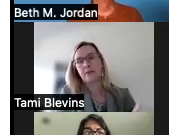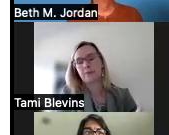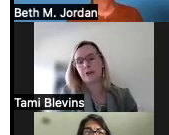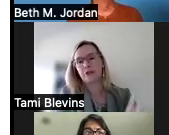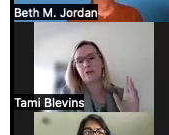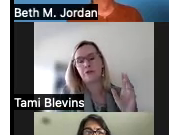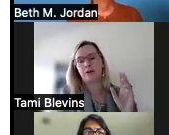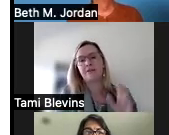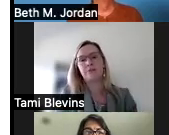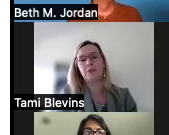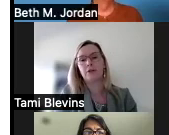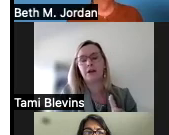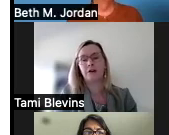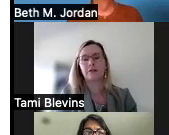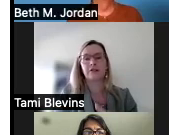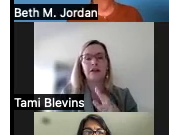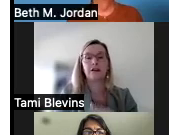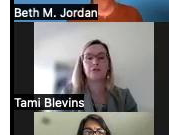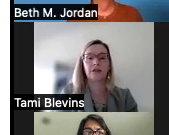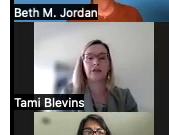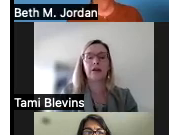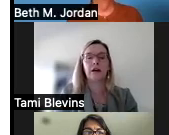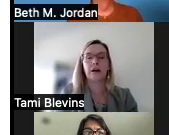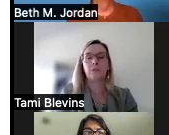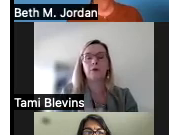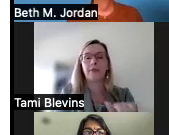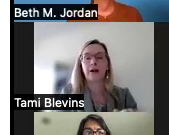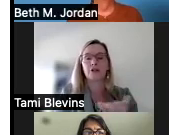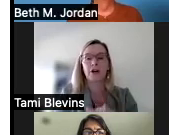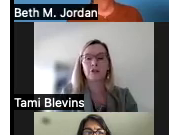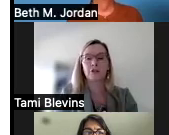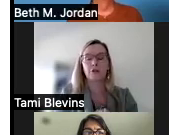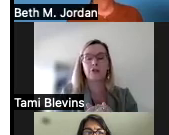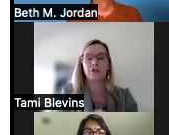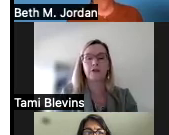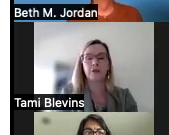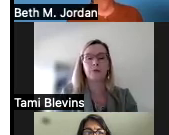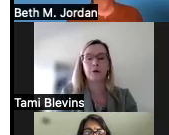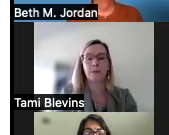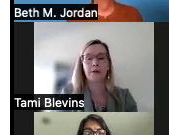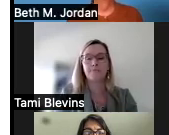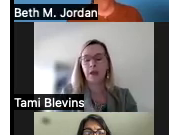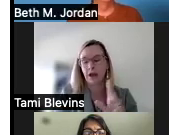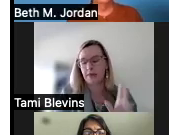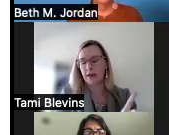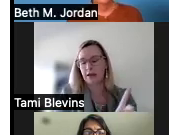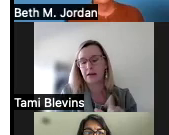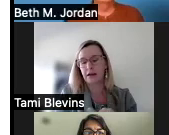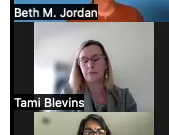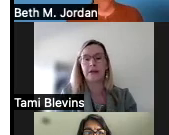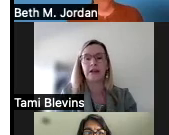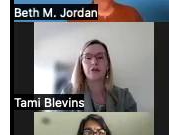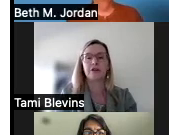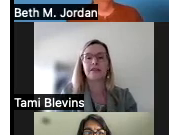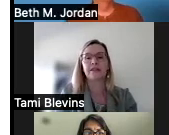a commitment to $70 million annually around that early childhood programming, and then